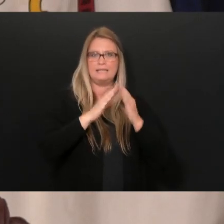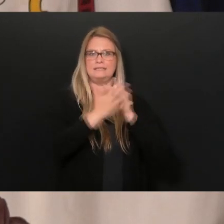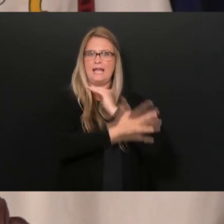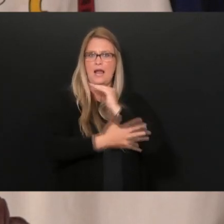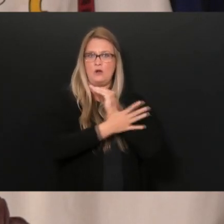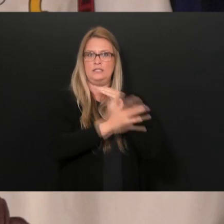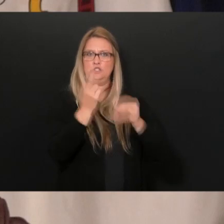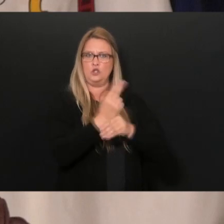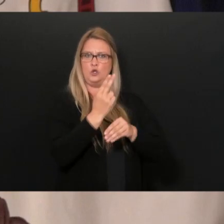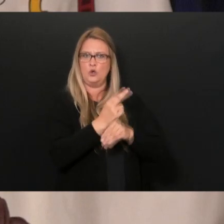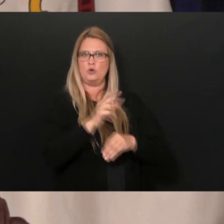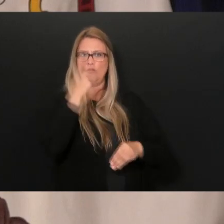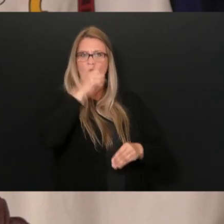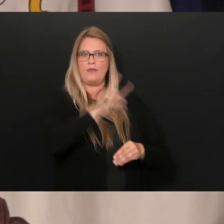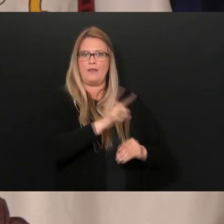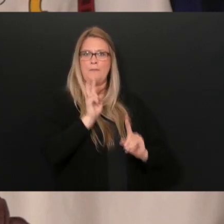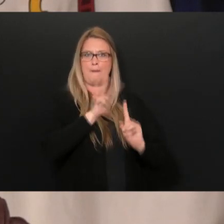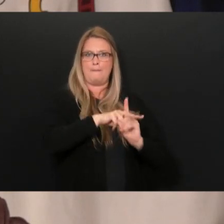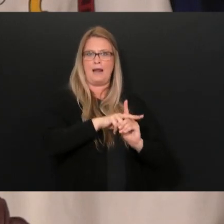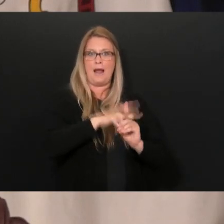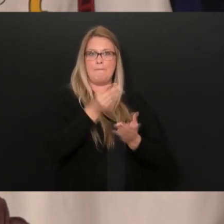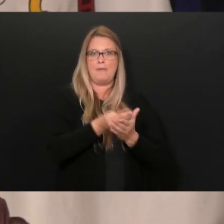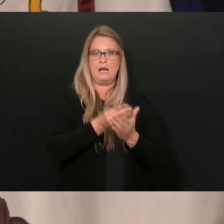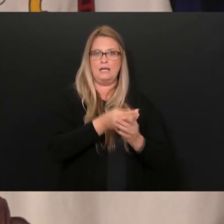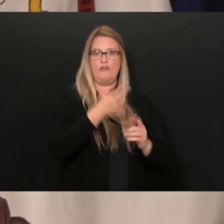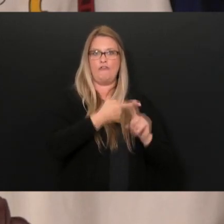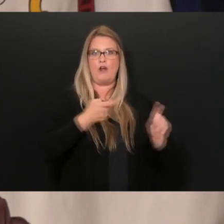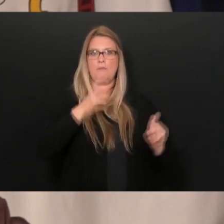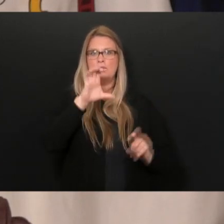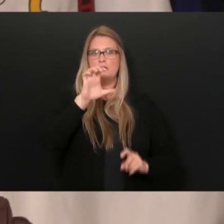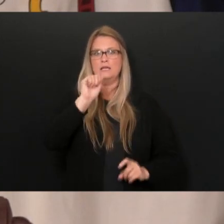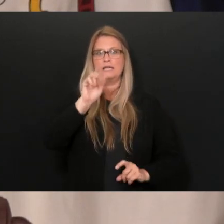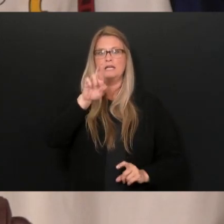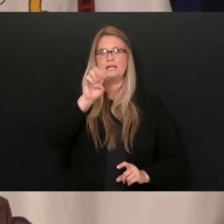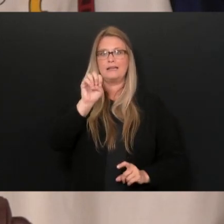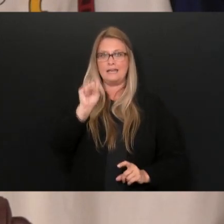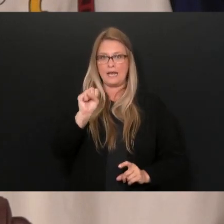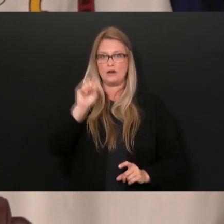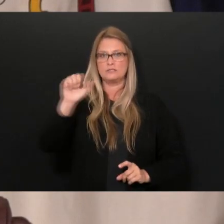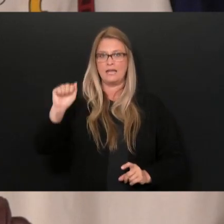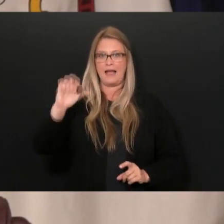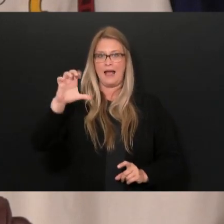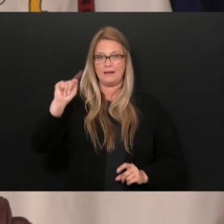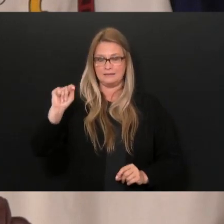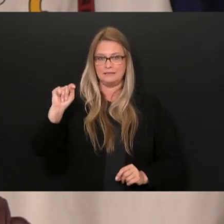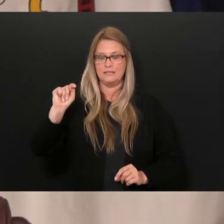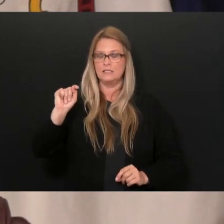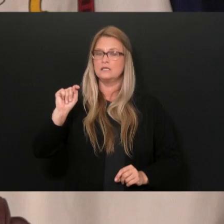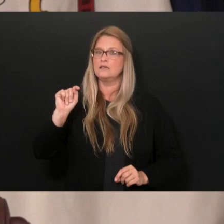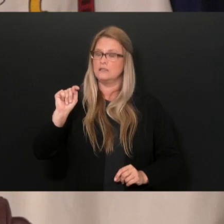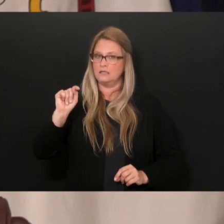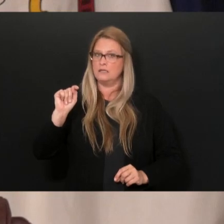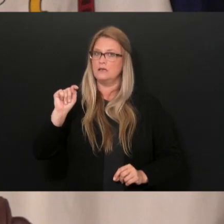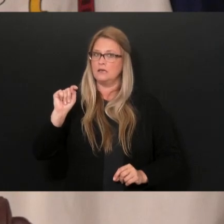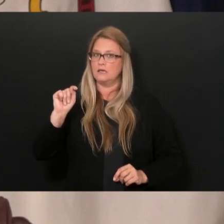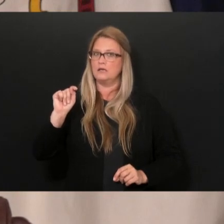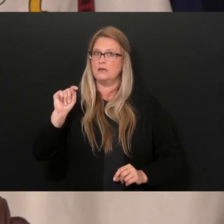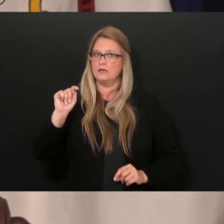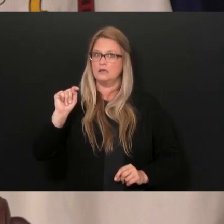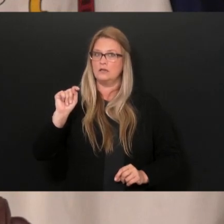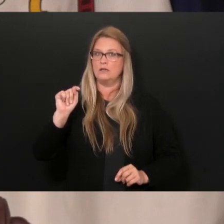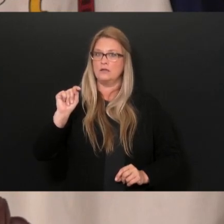use to apply for money from the CARES Act. And the only thing I would say on that is don't hold